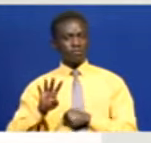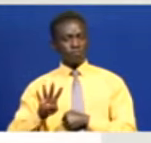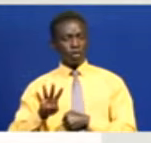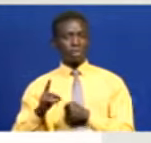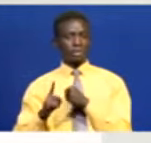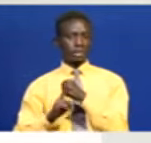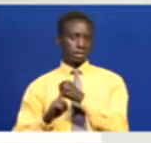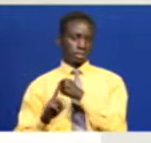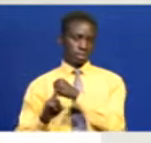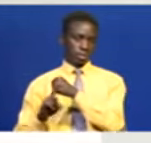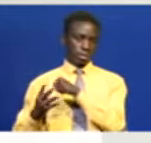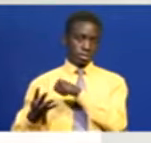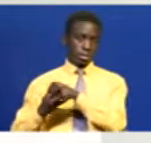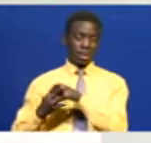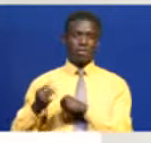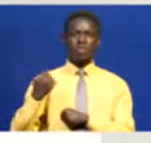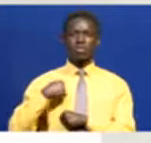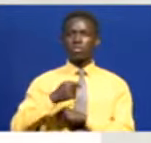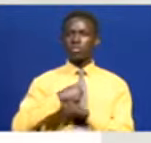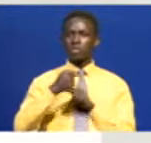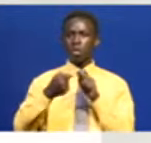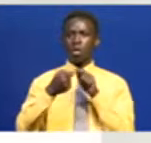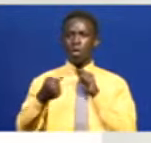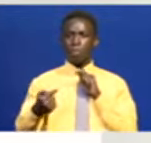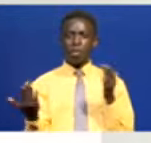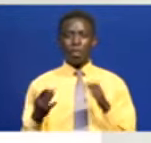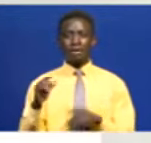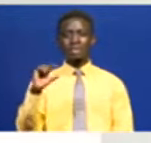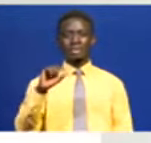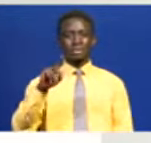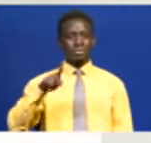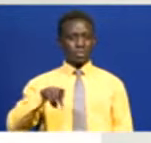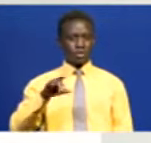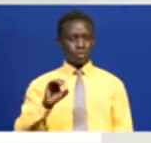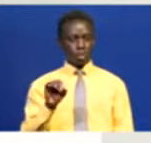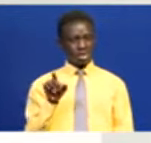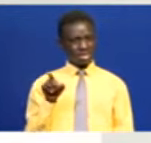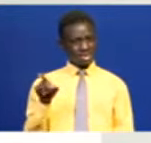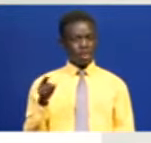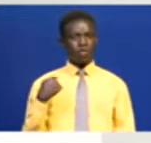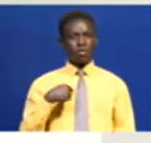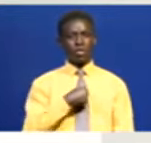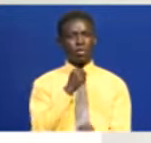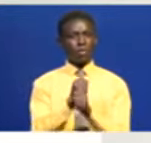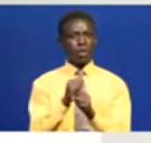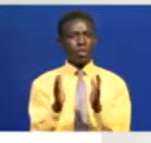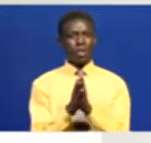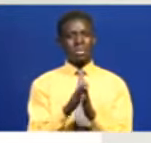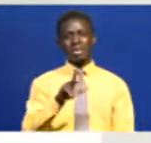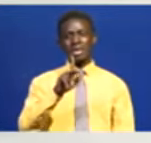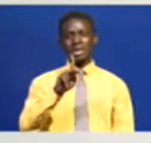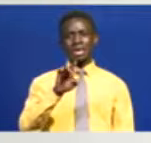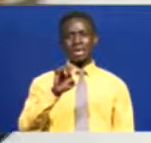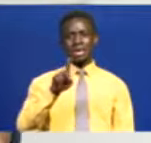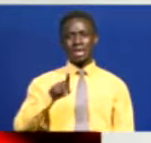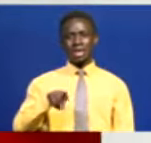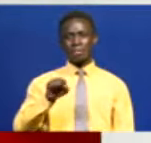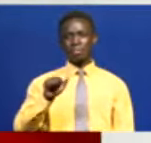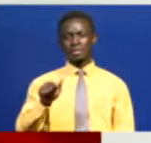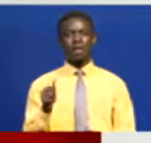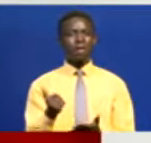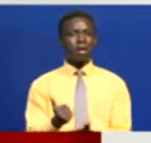074-52-74-669. Yes. And we are just at opposite GPO, and we are working very well with KEPSA. Mm-hmm. They are helping us, they are mobilizing